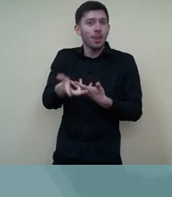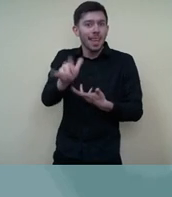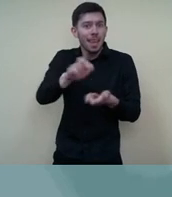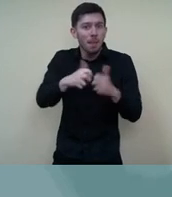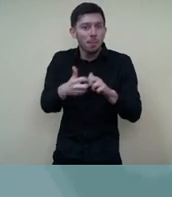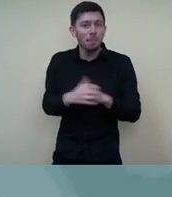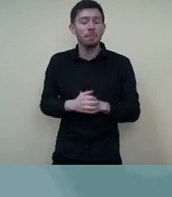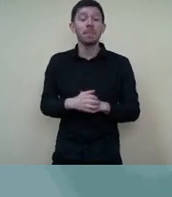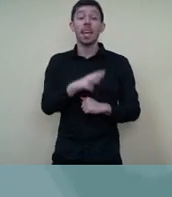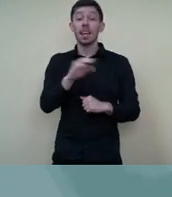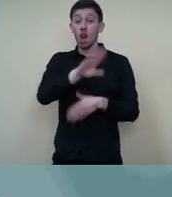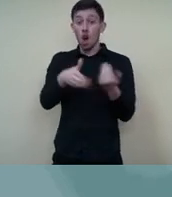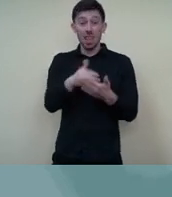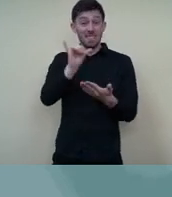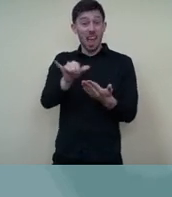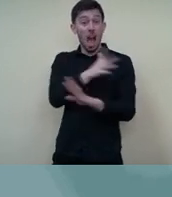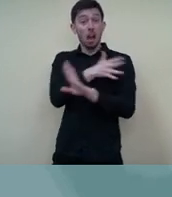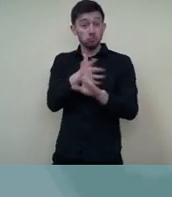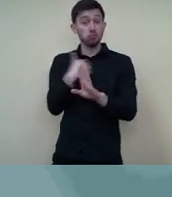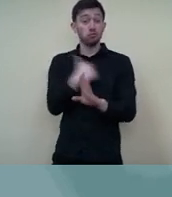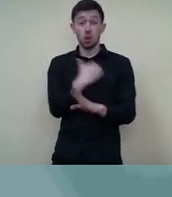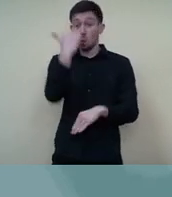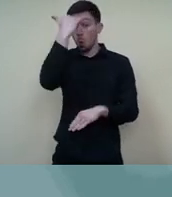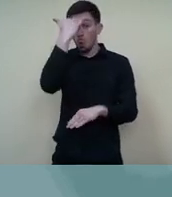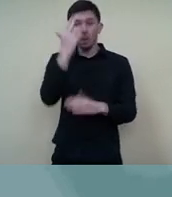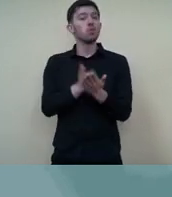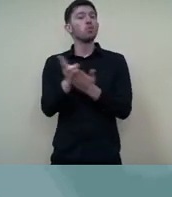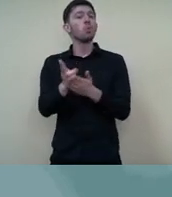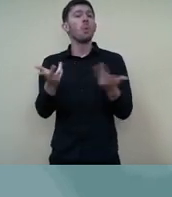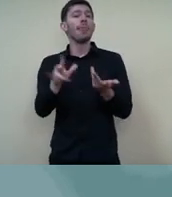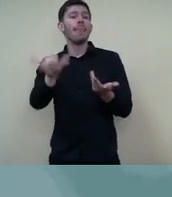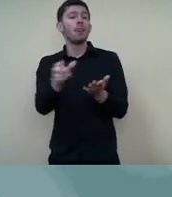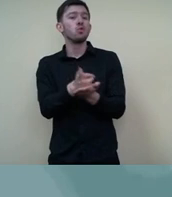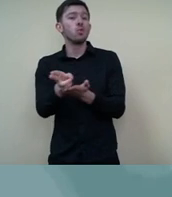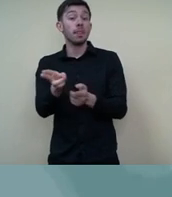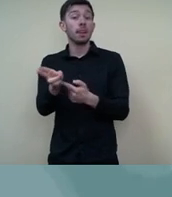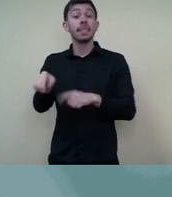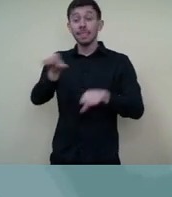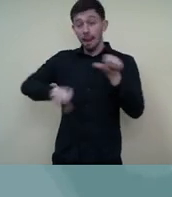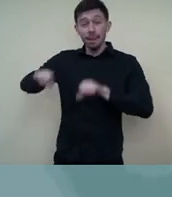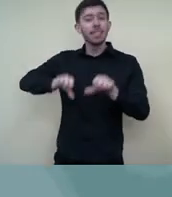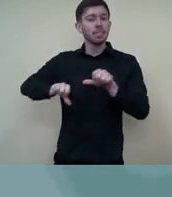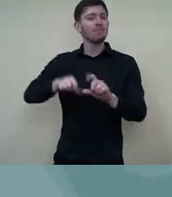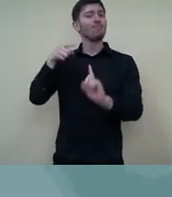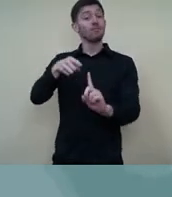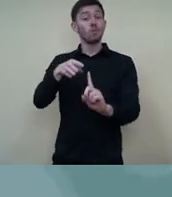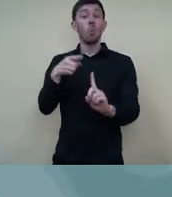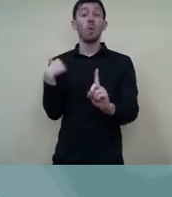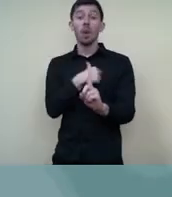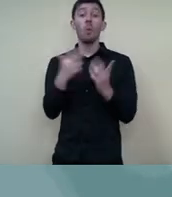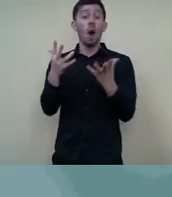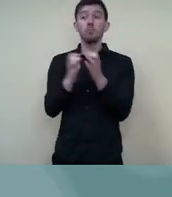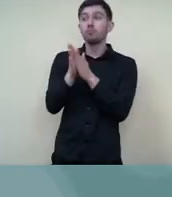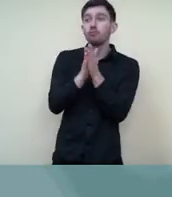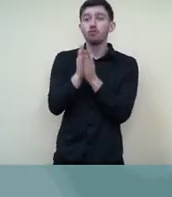problem. And now that we have all that we need to really know, what is the truth? And that's what science really is at the end of the day. It's the pursuit of truth. It's the